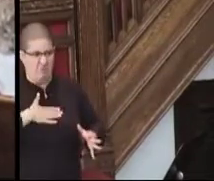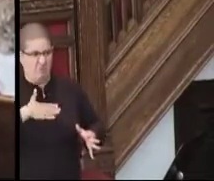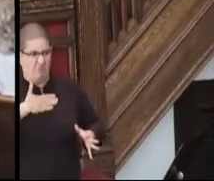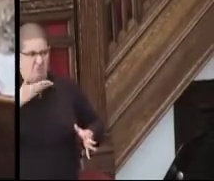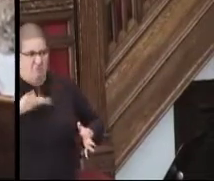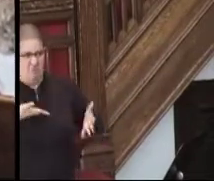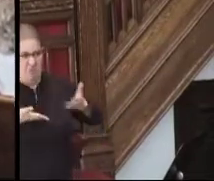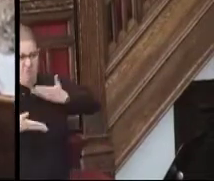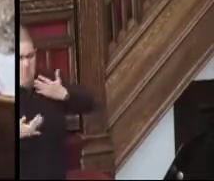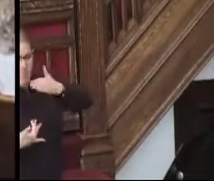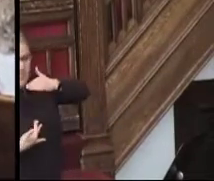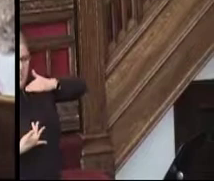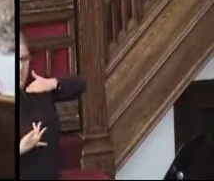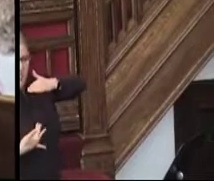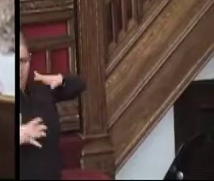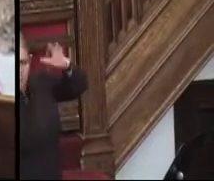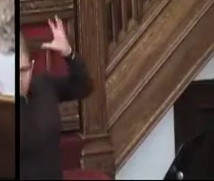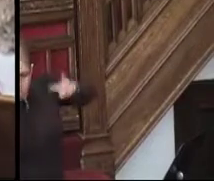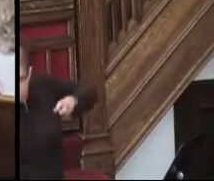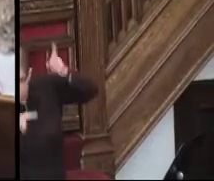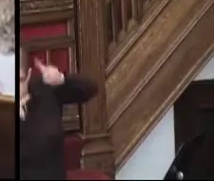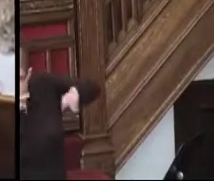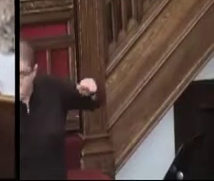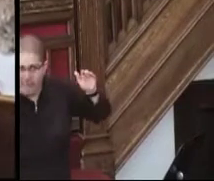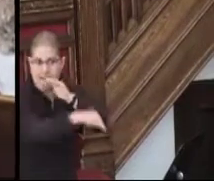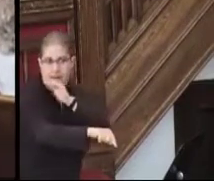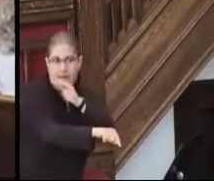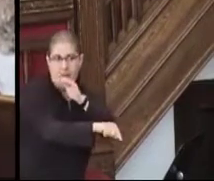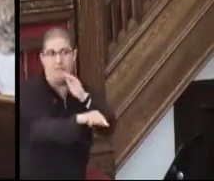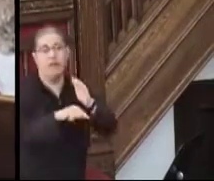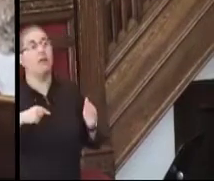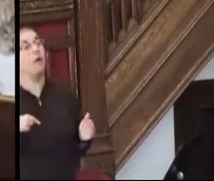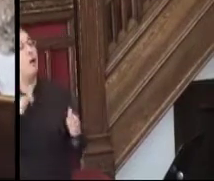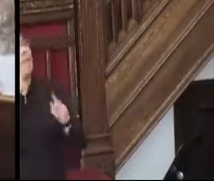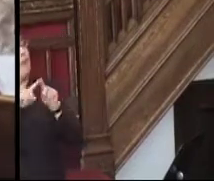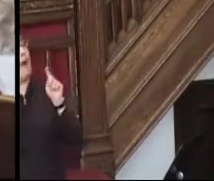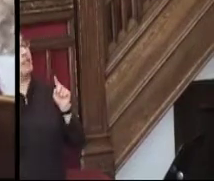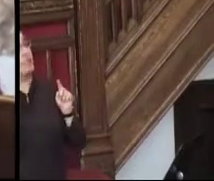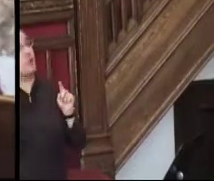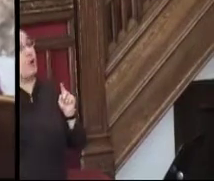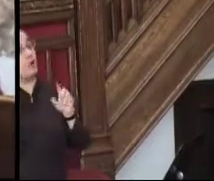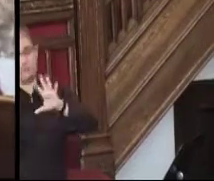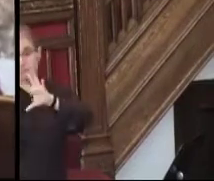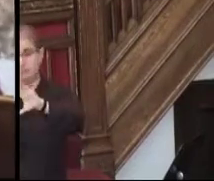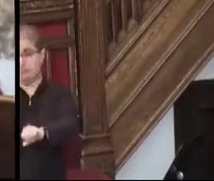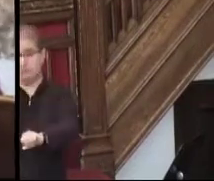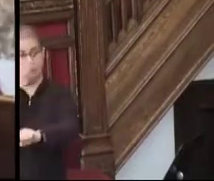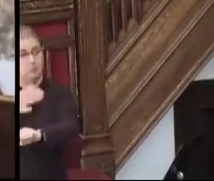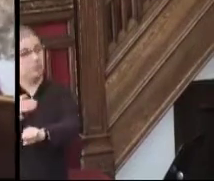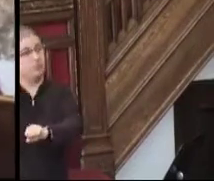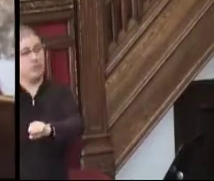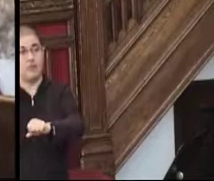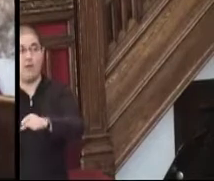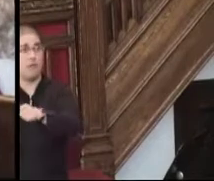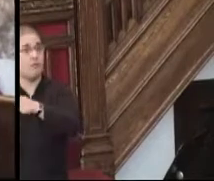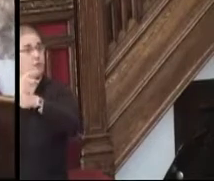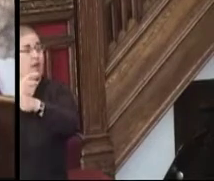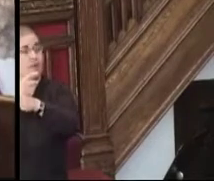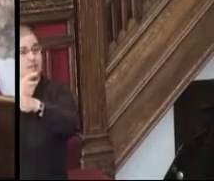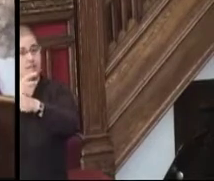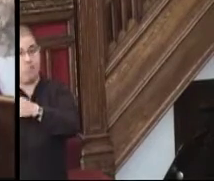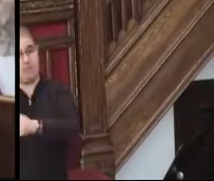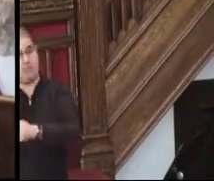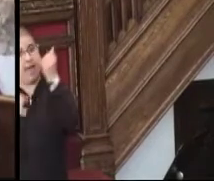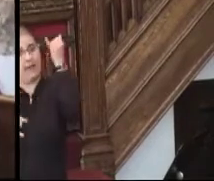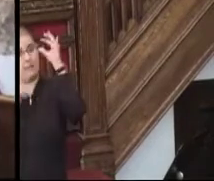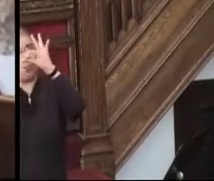upset, that they colluded together and killed him. But that God decided they weren't going to have the last word, and that God raised him from